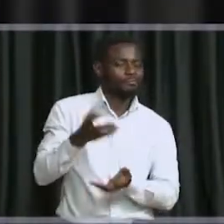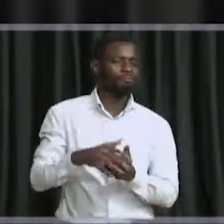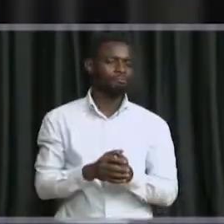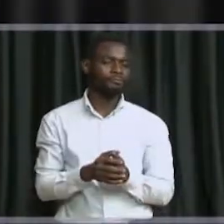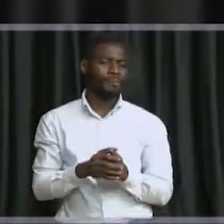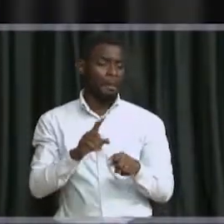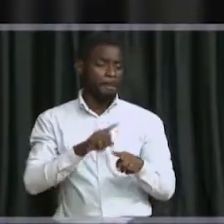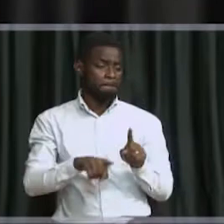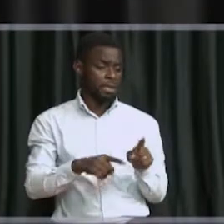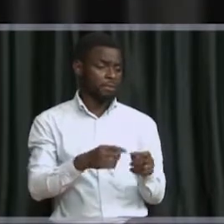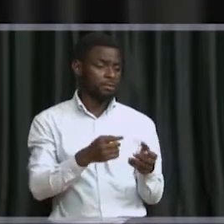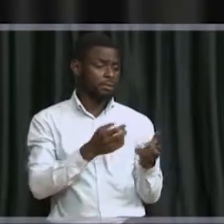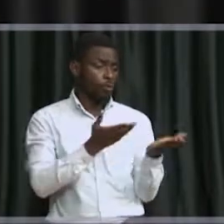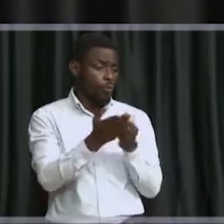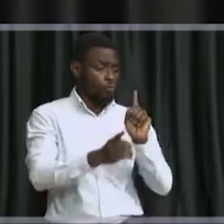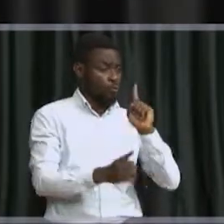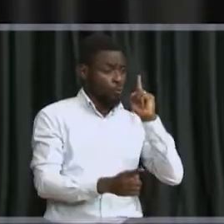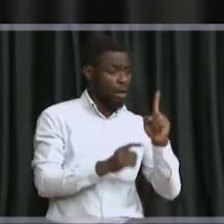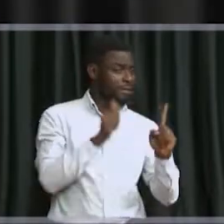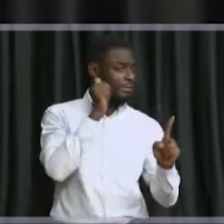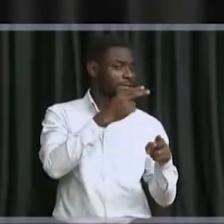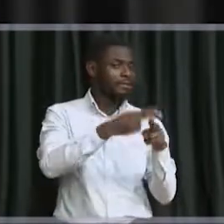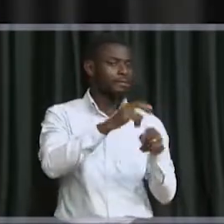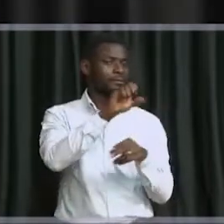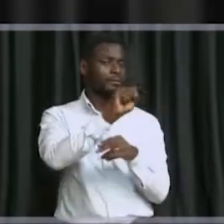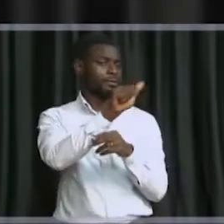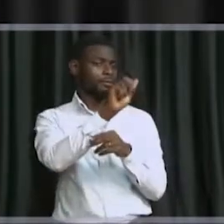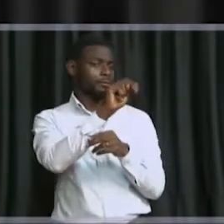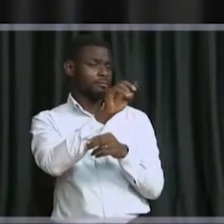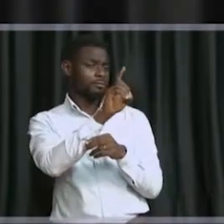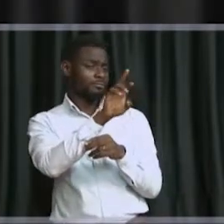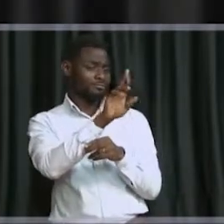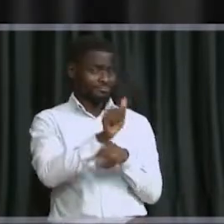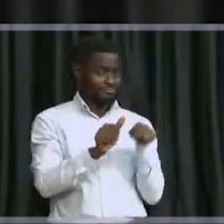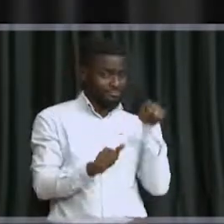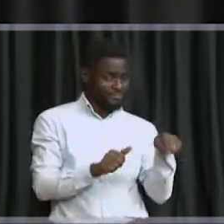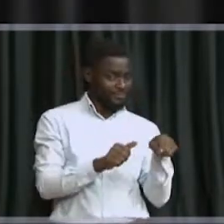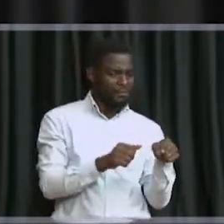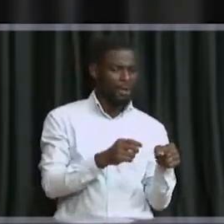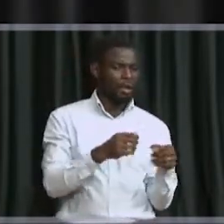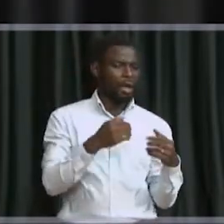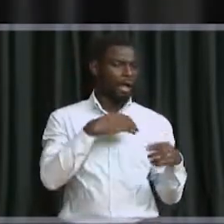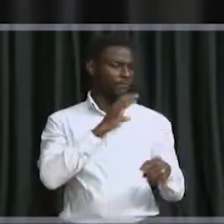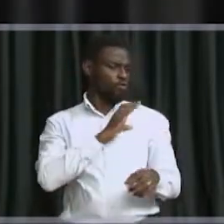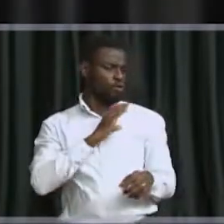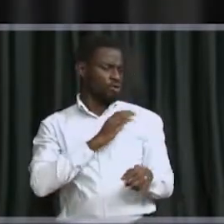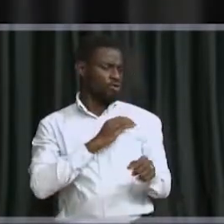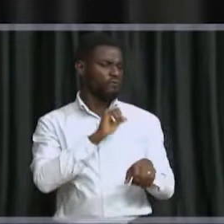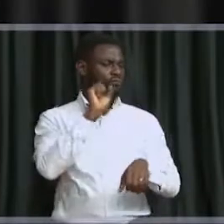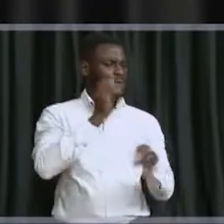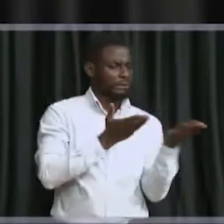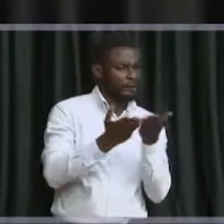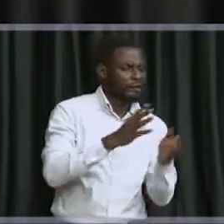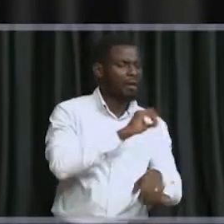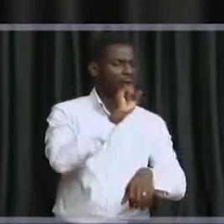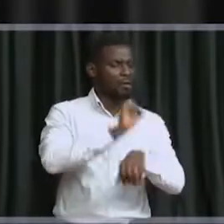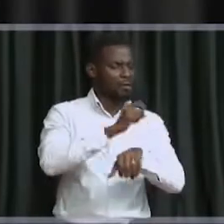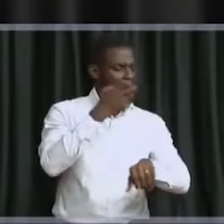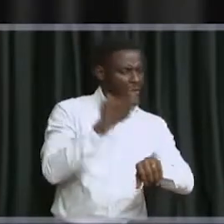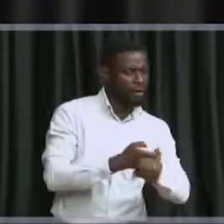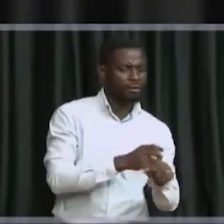waitress bakubia yefreno sandra awo ijumadeng eni osum akuma kwa hako kurei ho